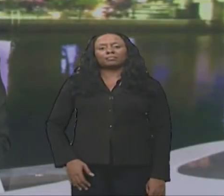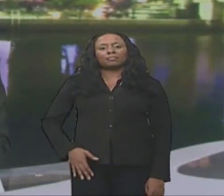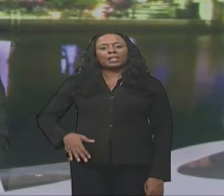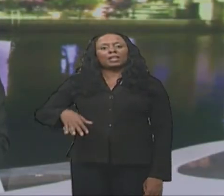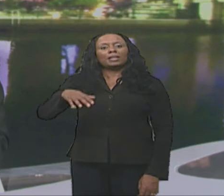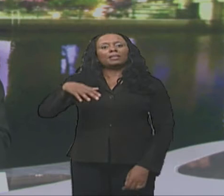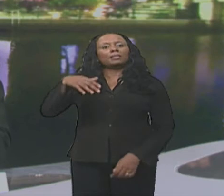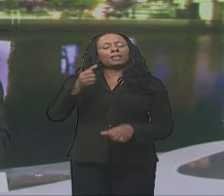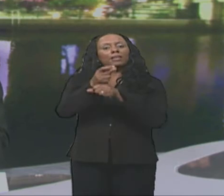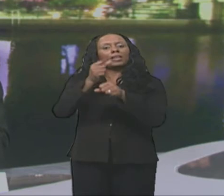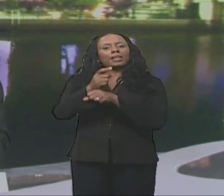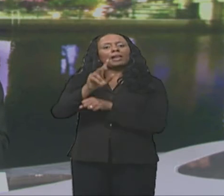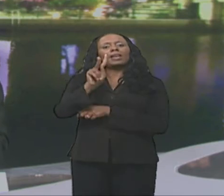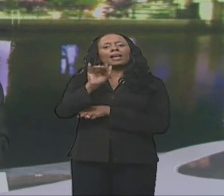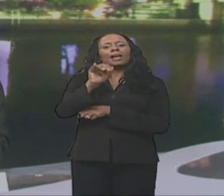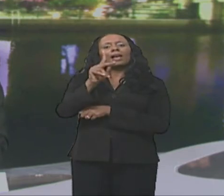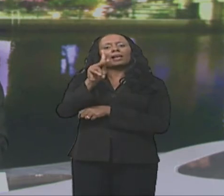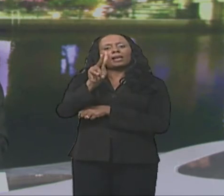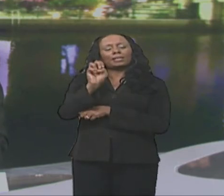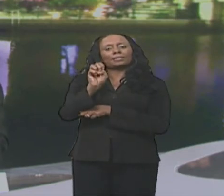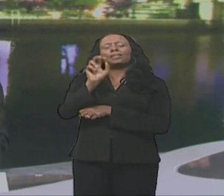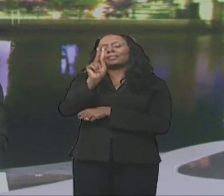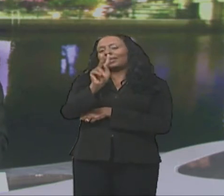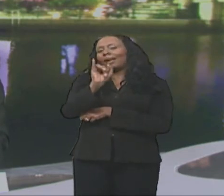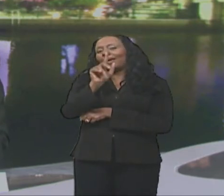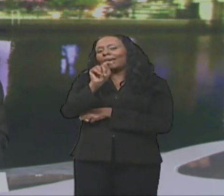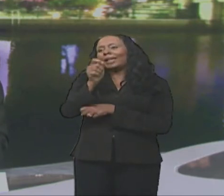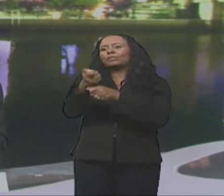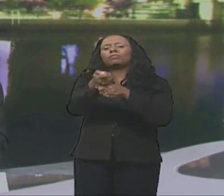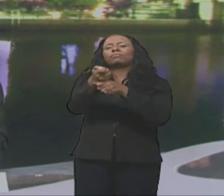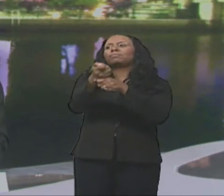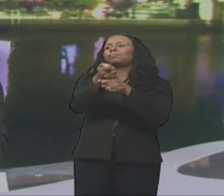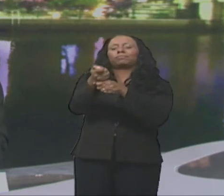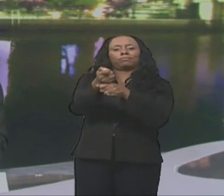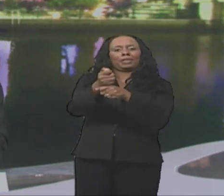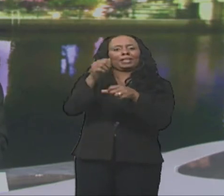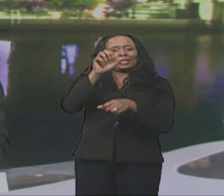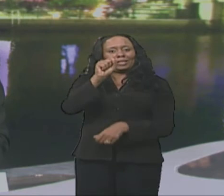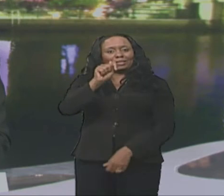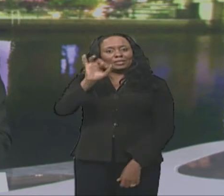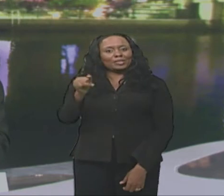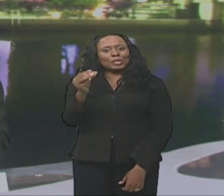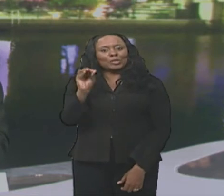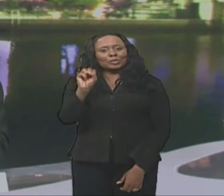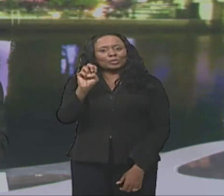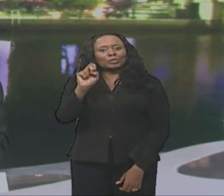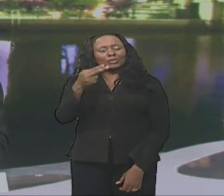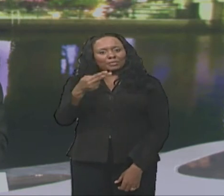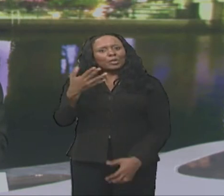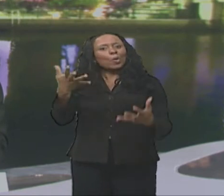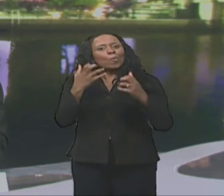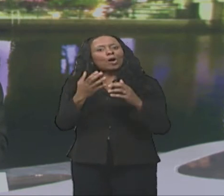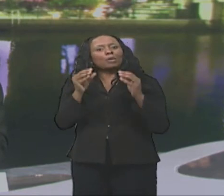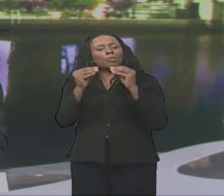The annual kite flying event, which features oversized kites in St. Joseph, is poised to grow even further. Organizers say